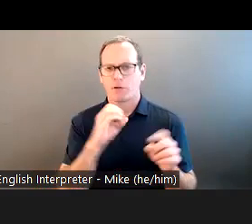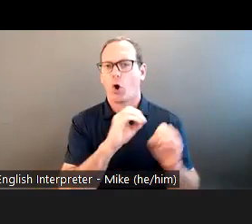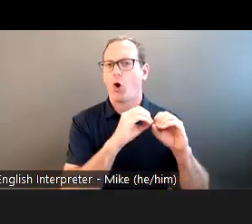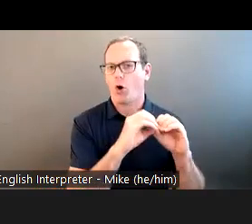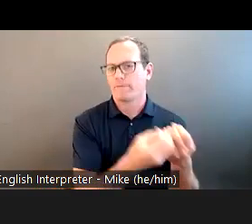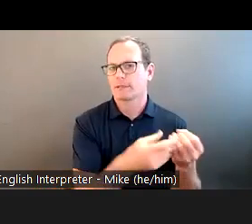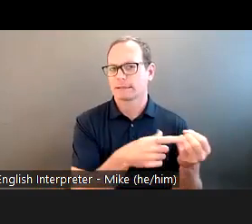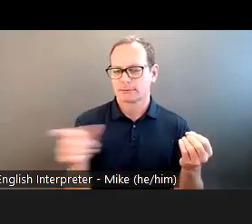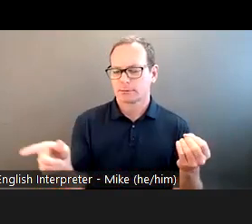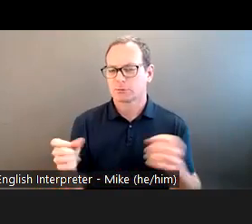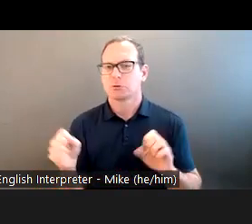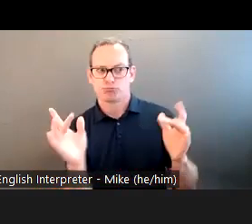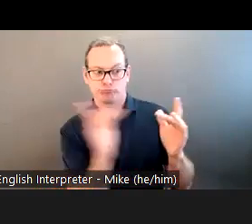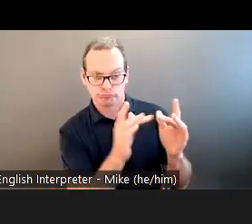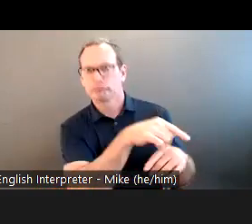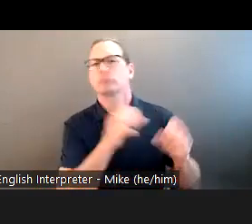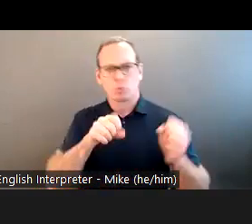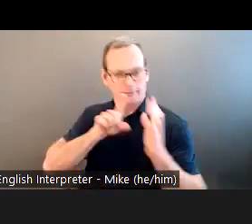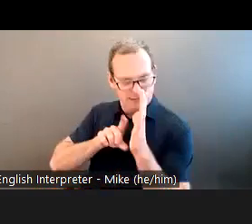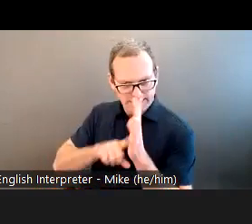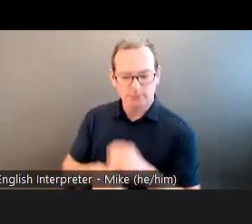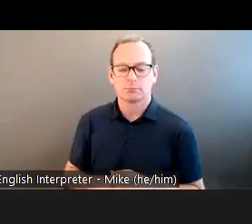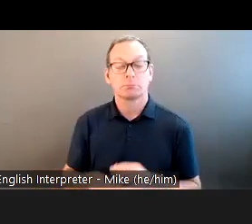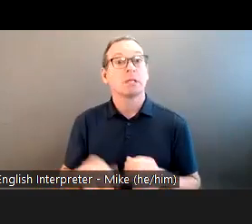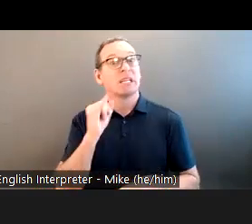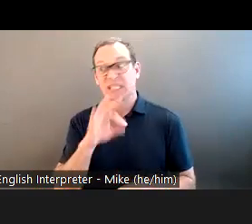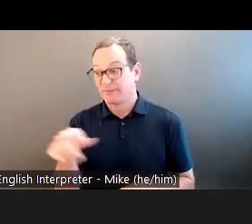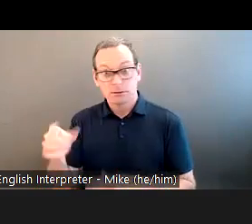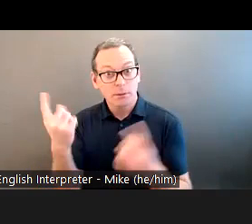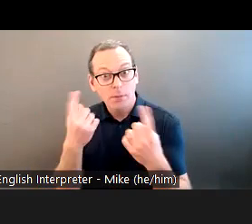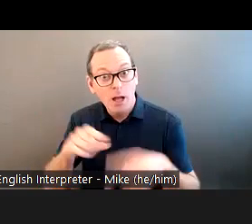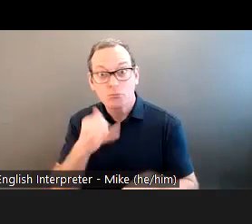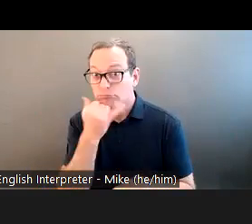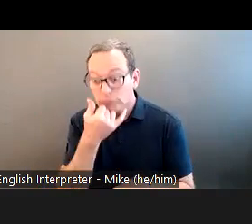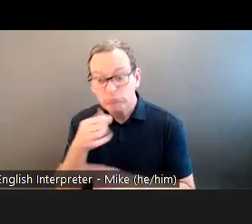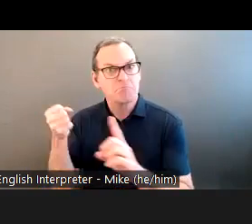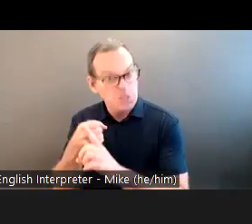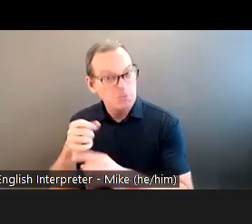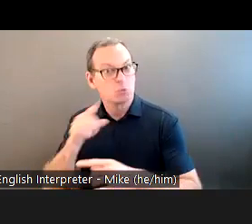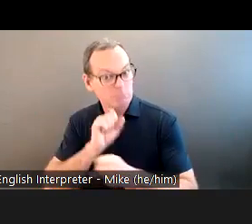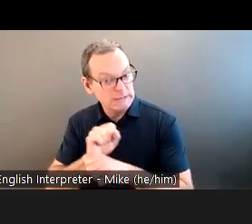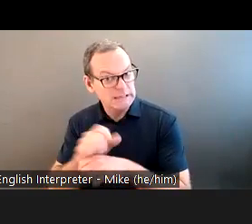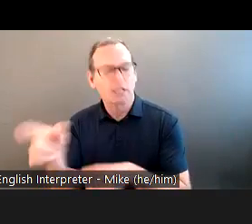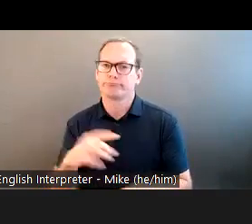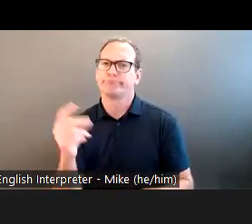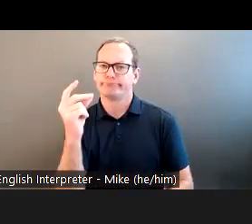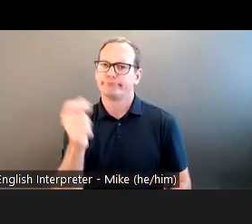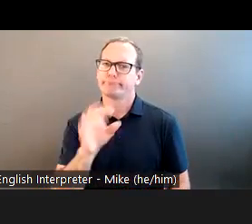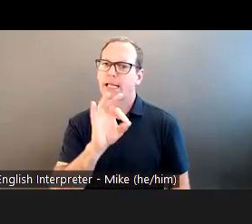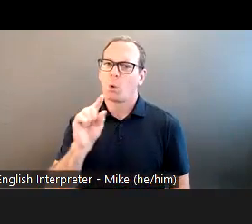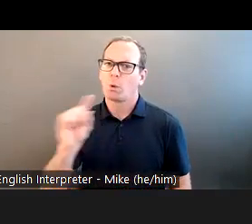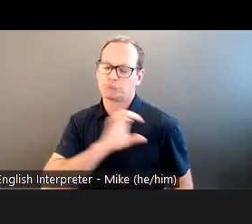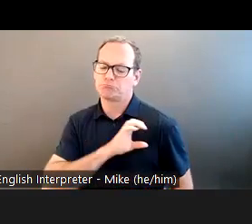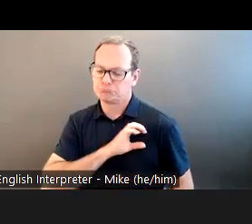taking place or threats, if it gets into criminal action, the police should be notified. If it's a power of attorney for property that's being